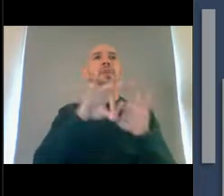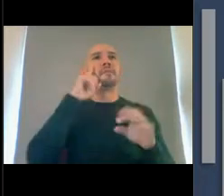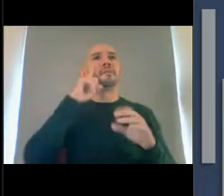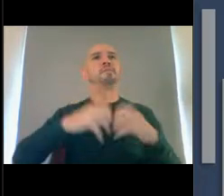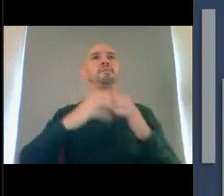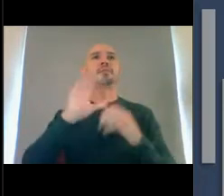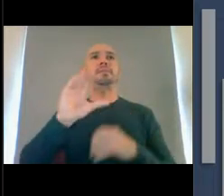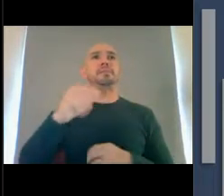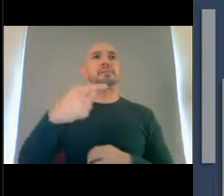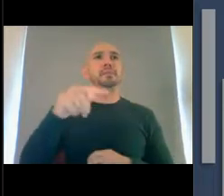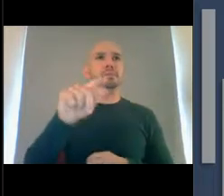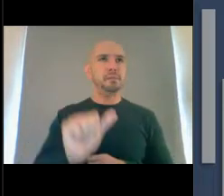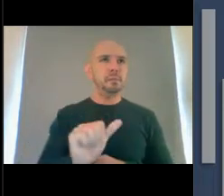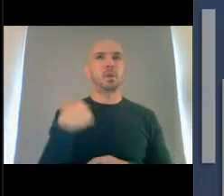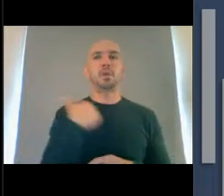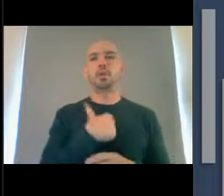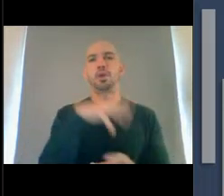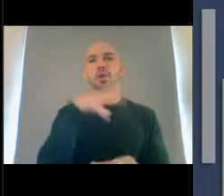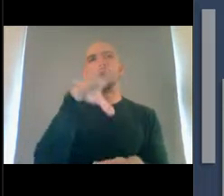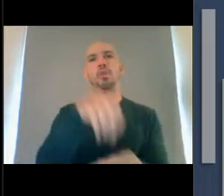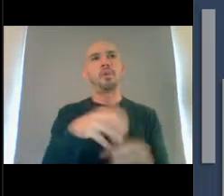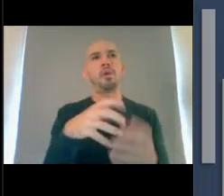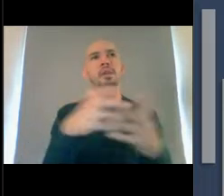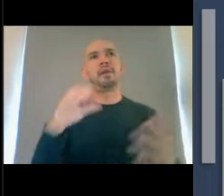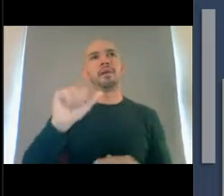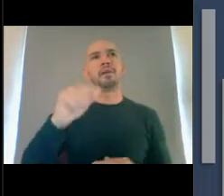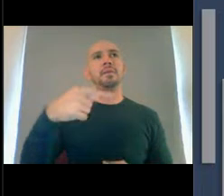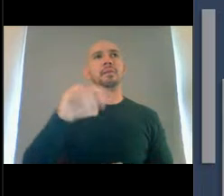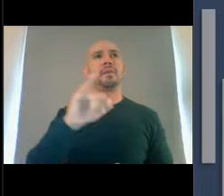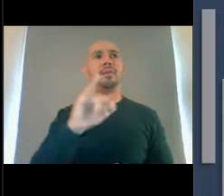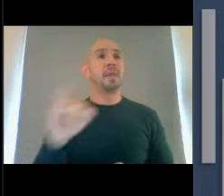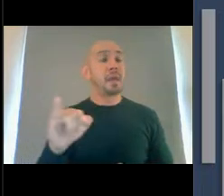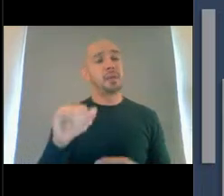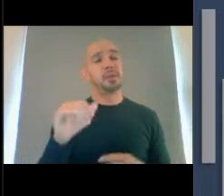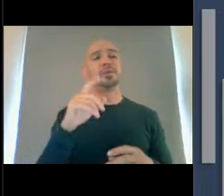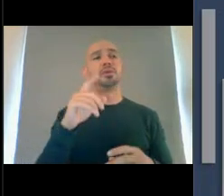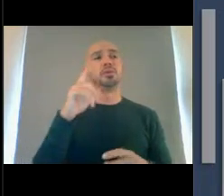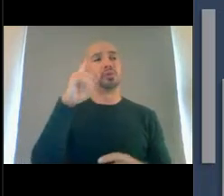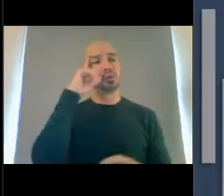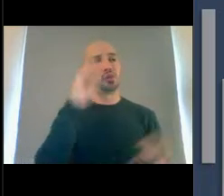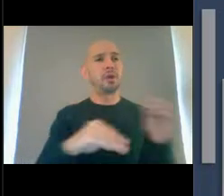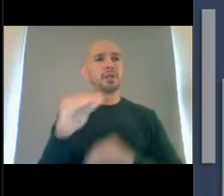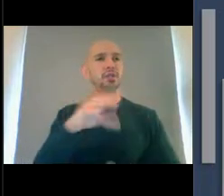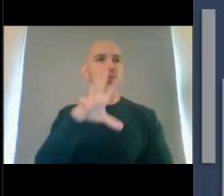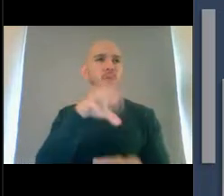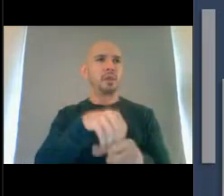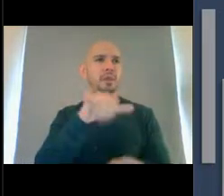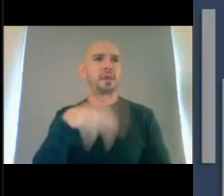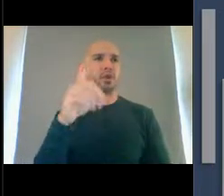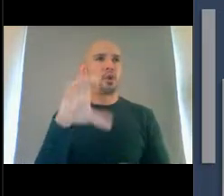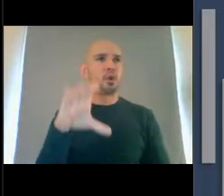have incorporated a number of capti strategies um into the document in general we've tried to be